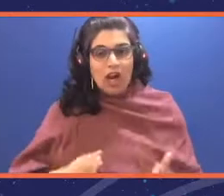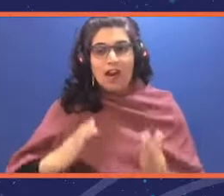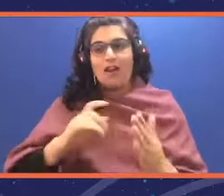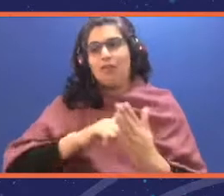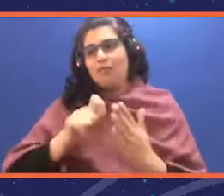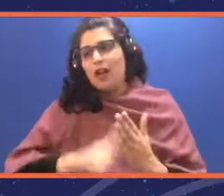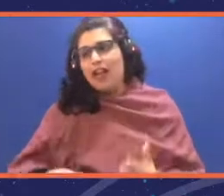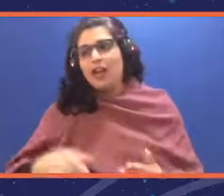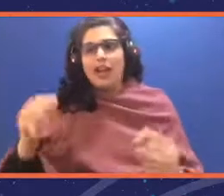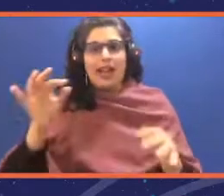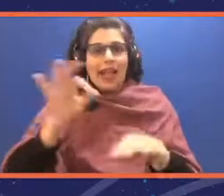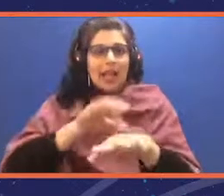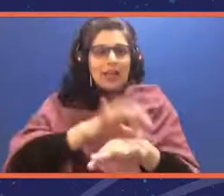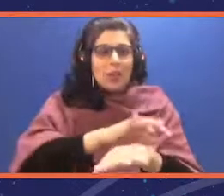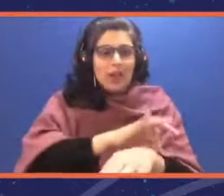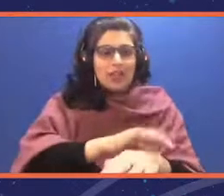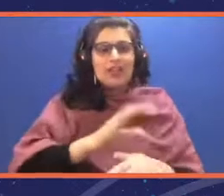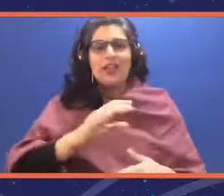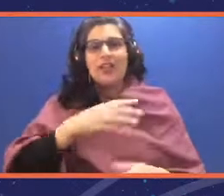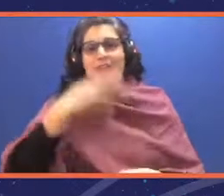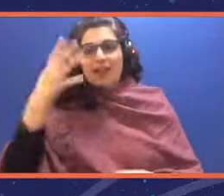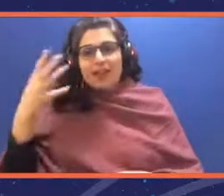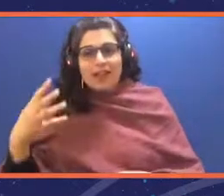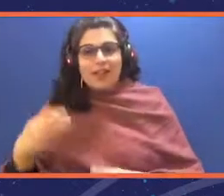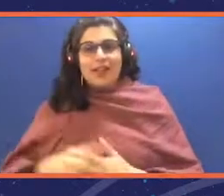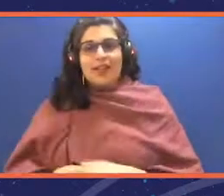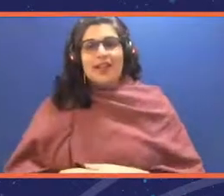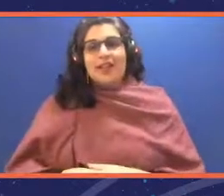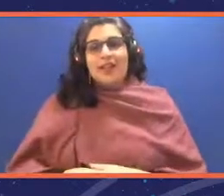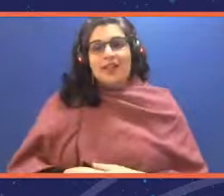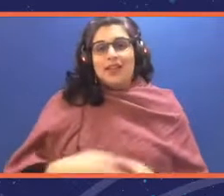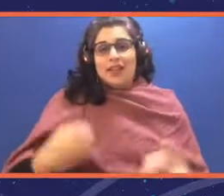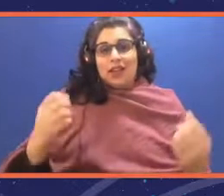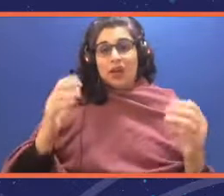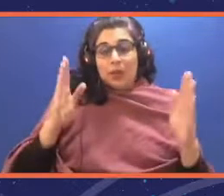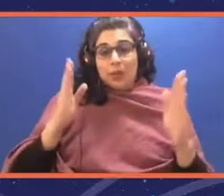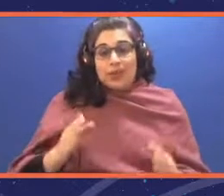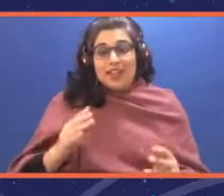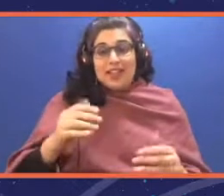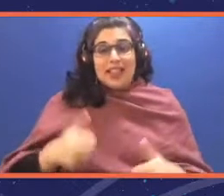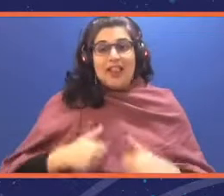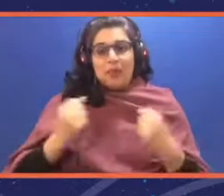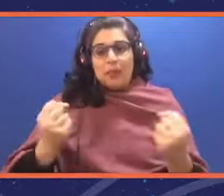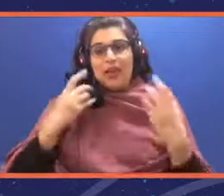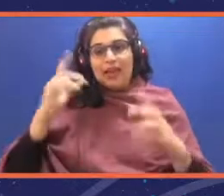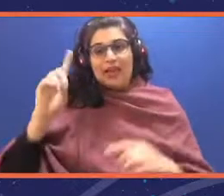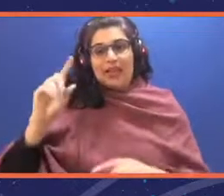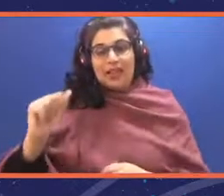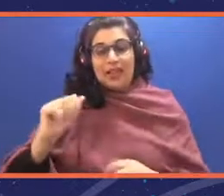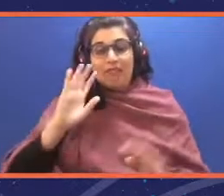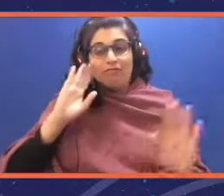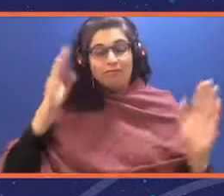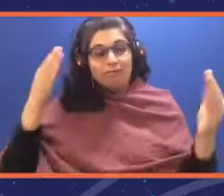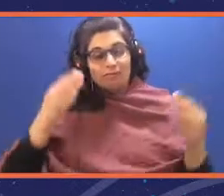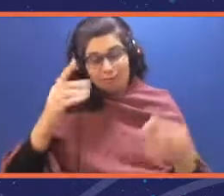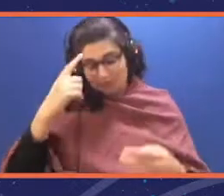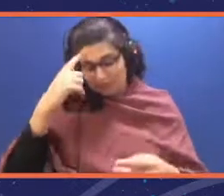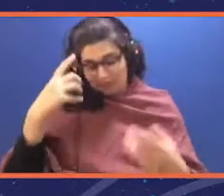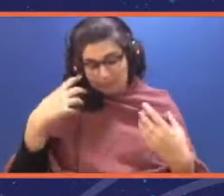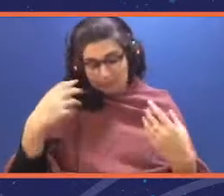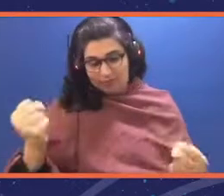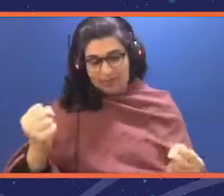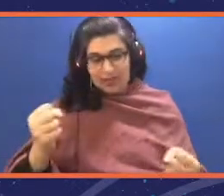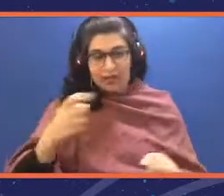immigrant, and former Tima living in multiple disabilities. Their clinical focus is on mental health, trauma, CPTSD, and